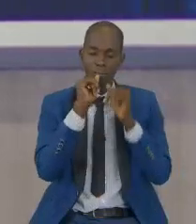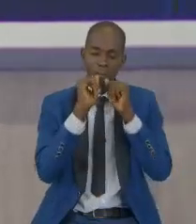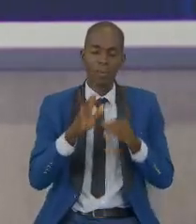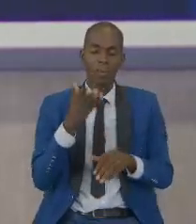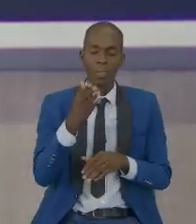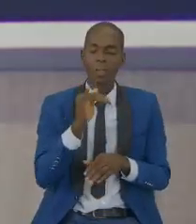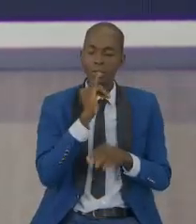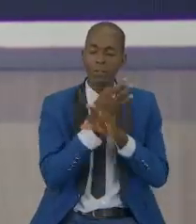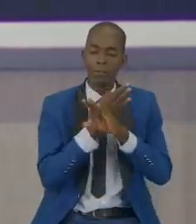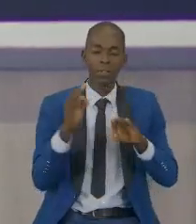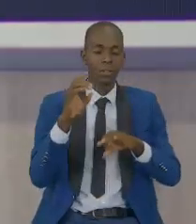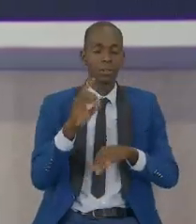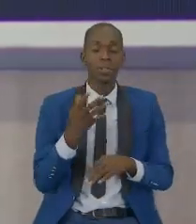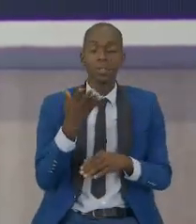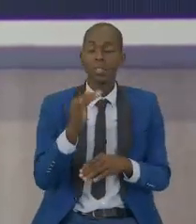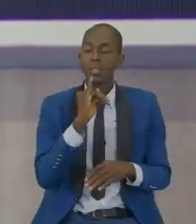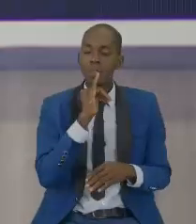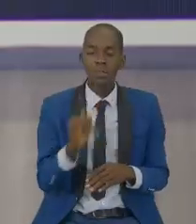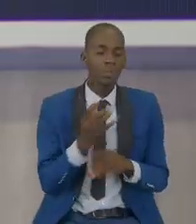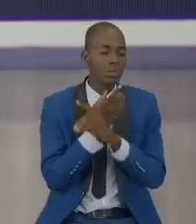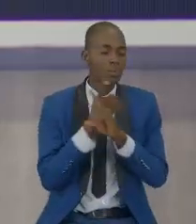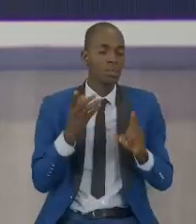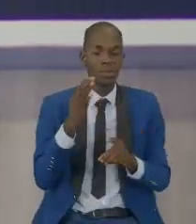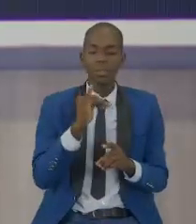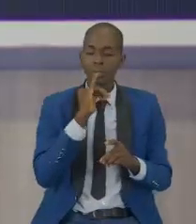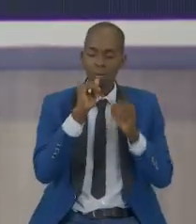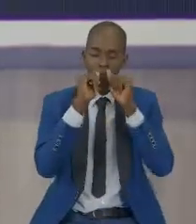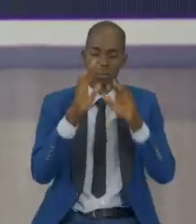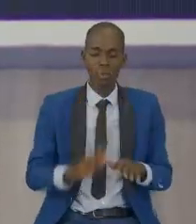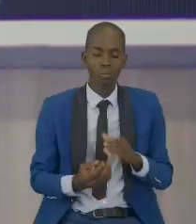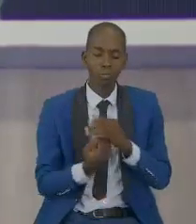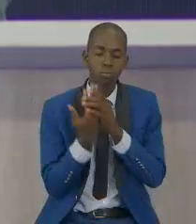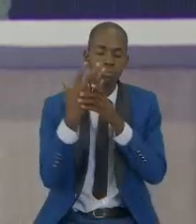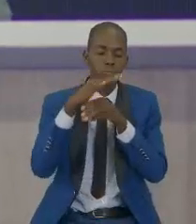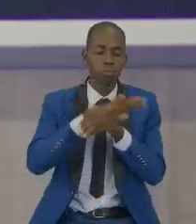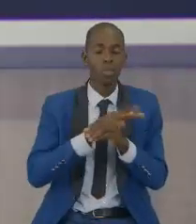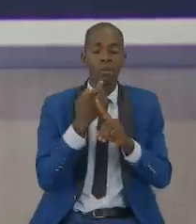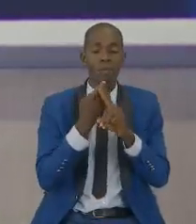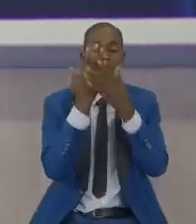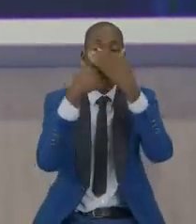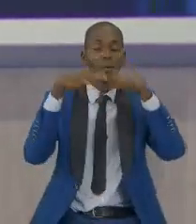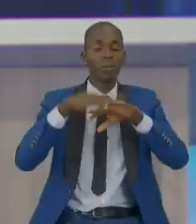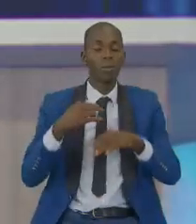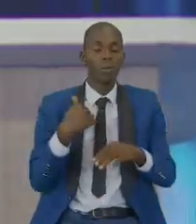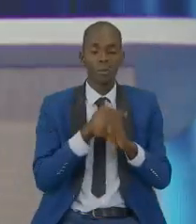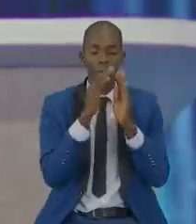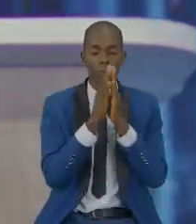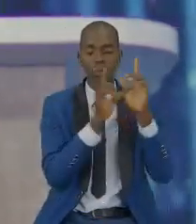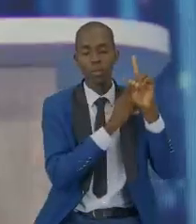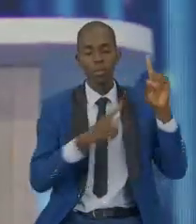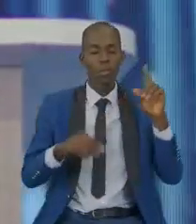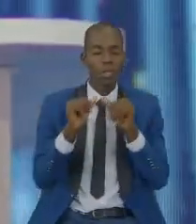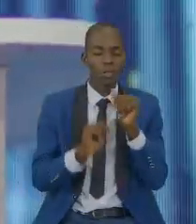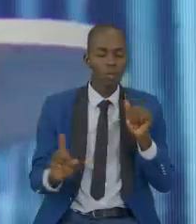freedom, there's deliverance, and there is blessing overflowing from heaven. And we pray, Lord, everyone at the